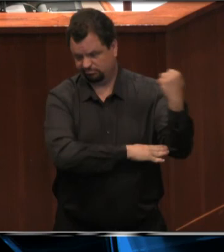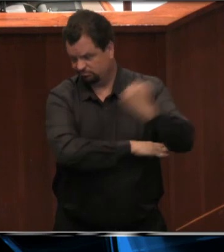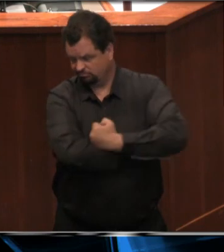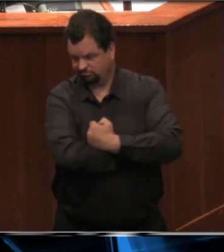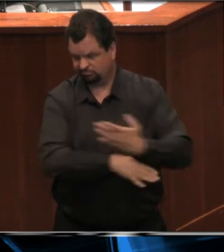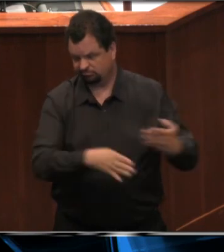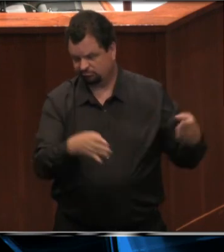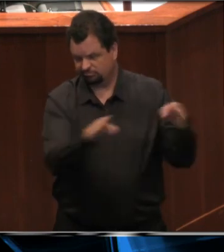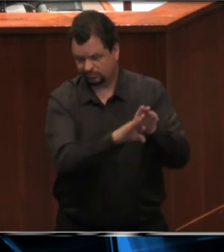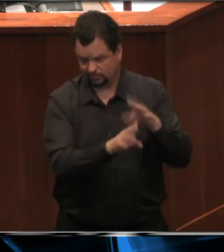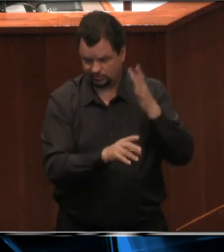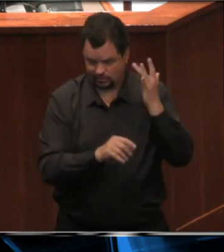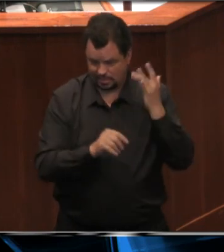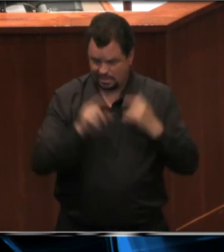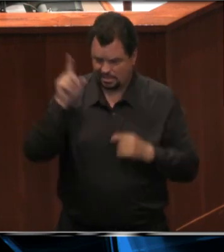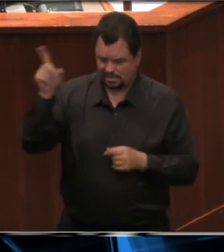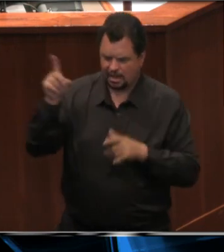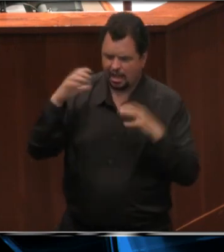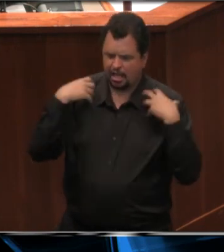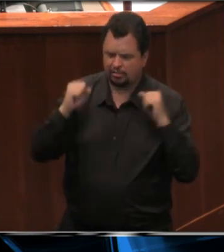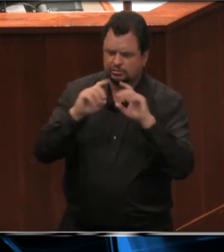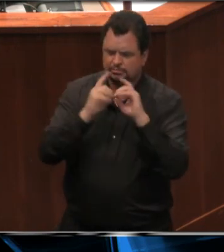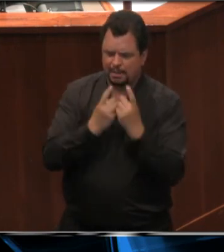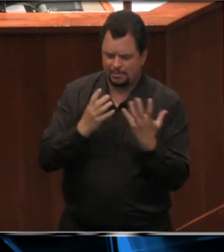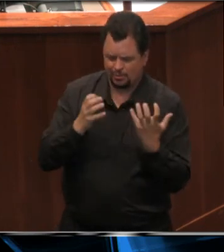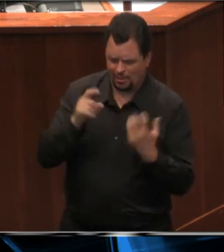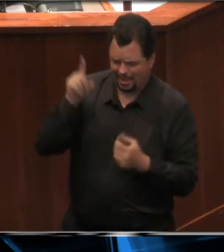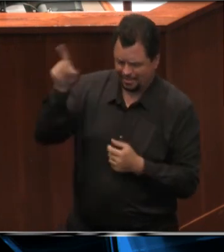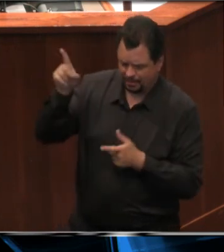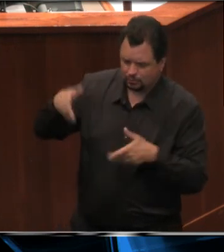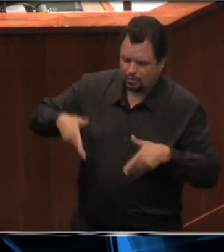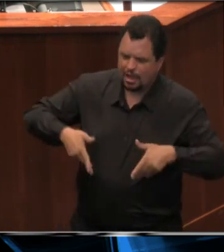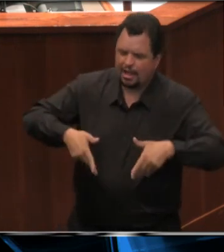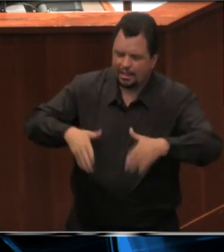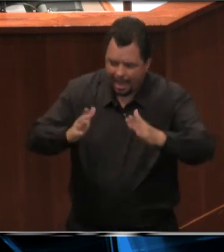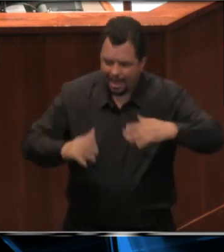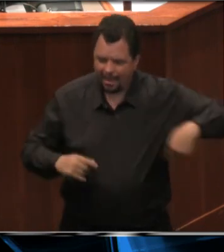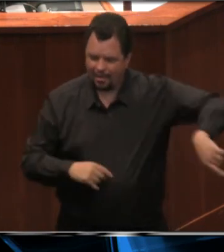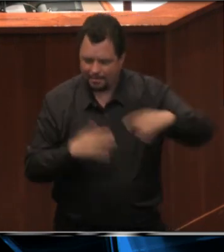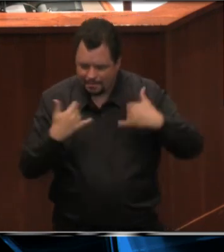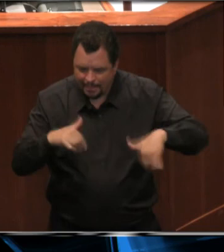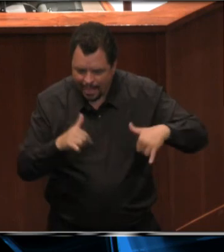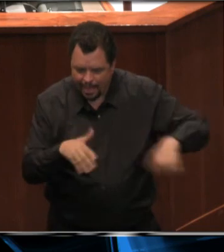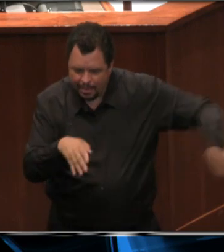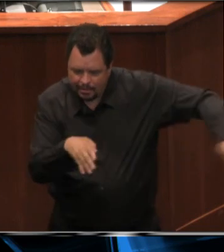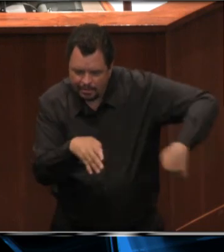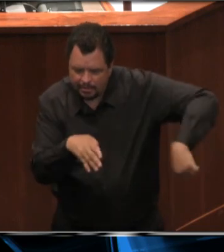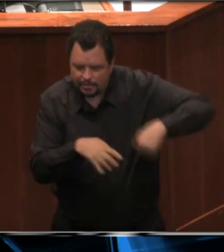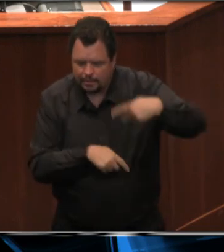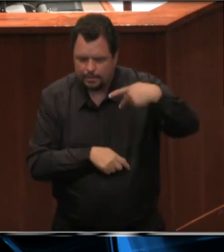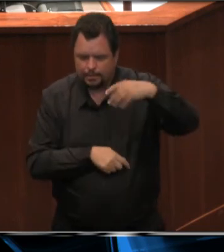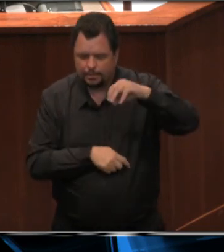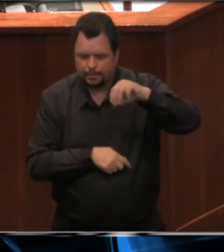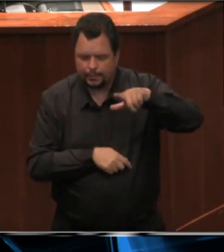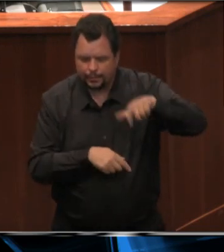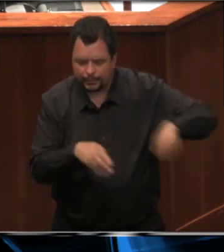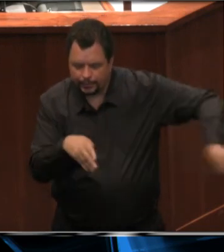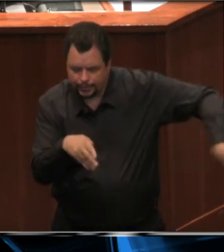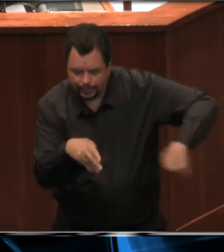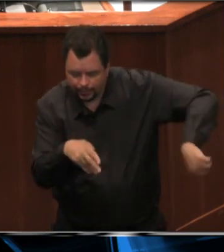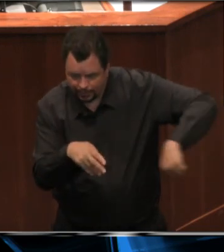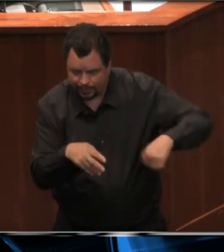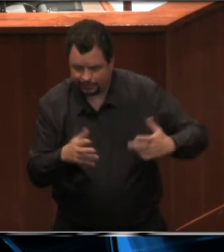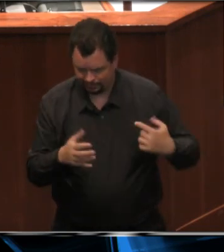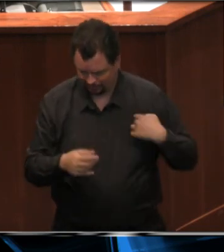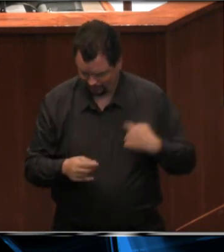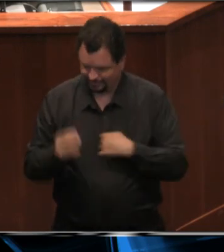to allow us to use the pool tables. We filed a variance. We did get a response right away that said, we understand that there's a safe way to